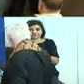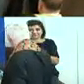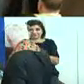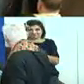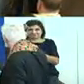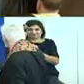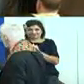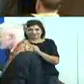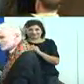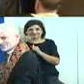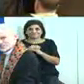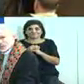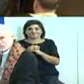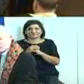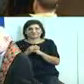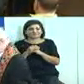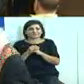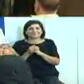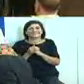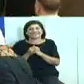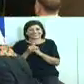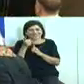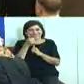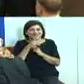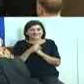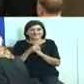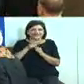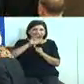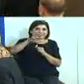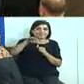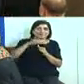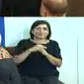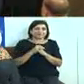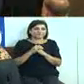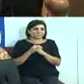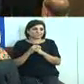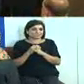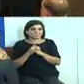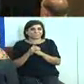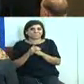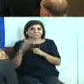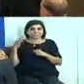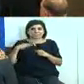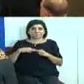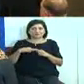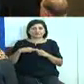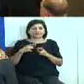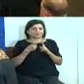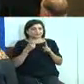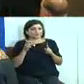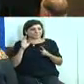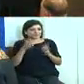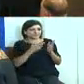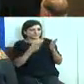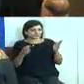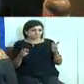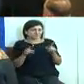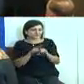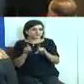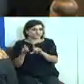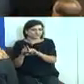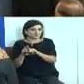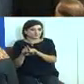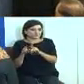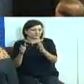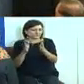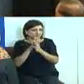do to supply resources to others and to benefit from your resources as well. And I